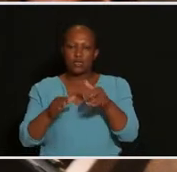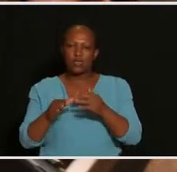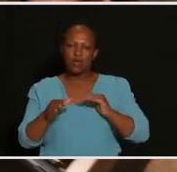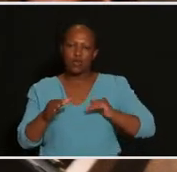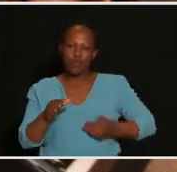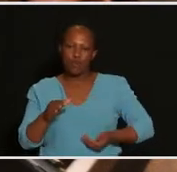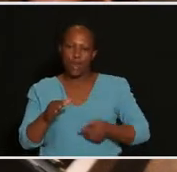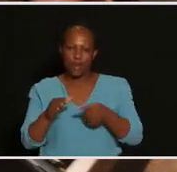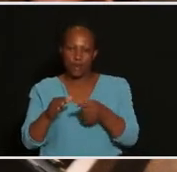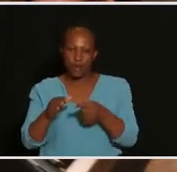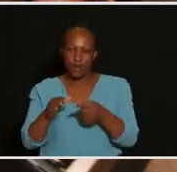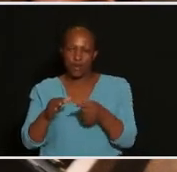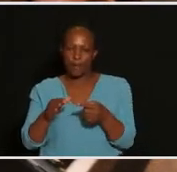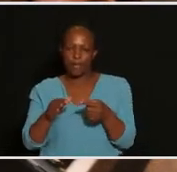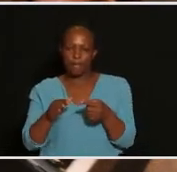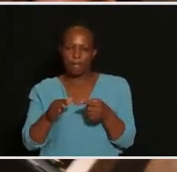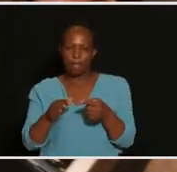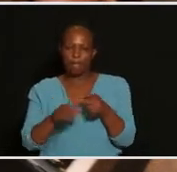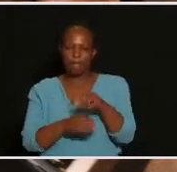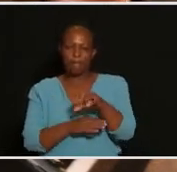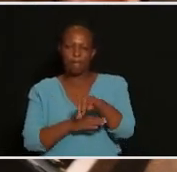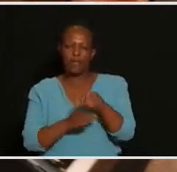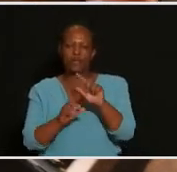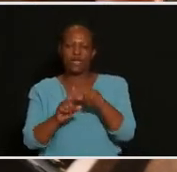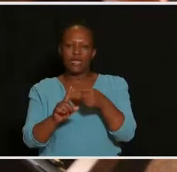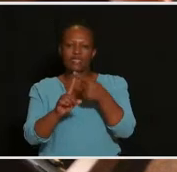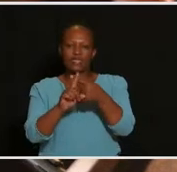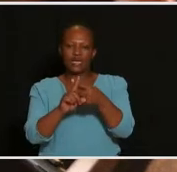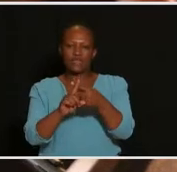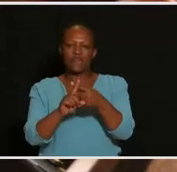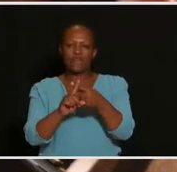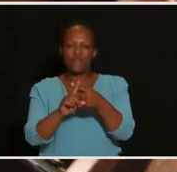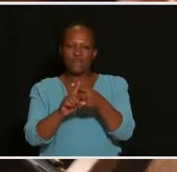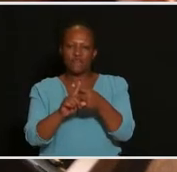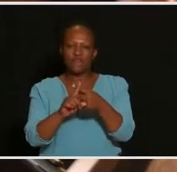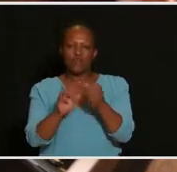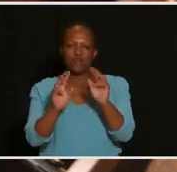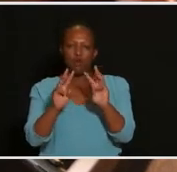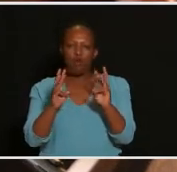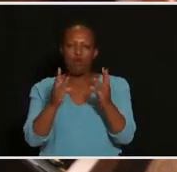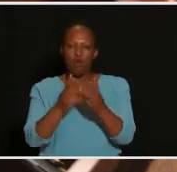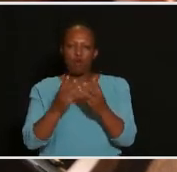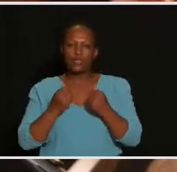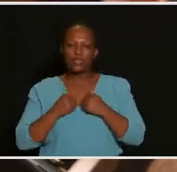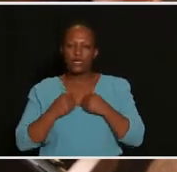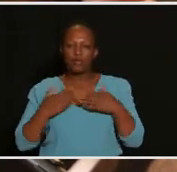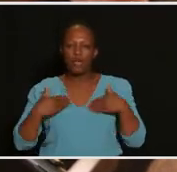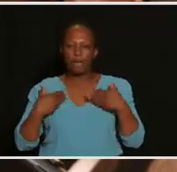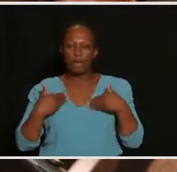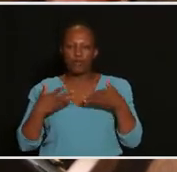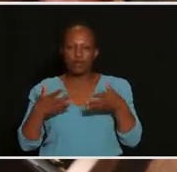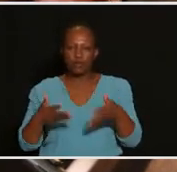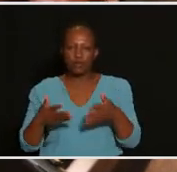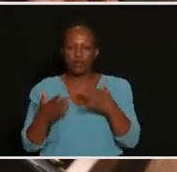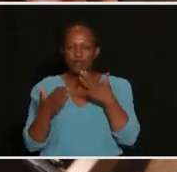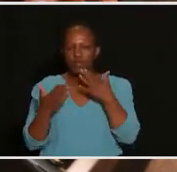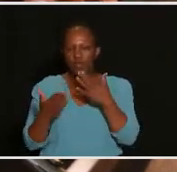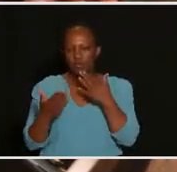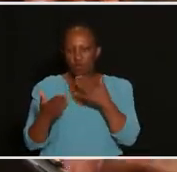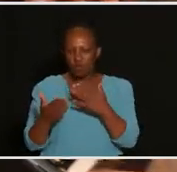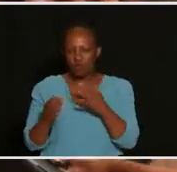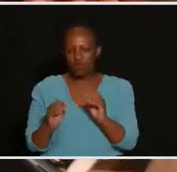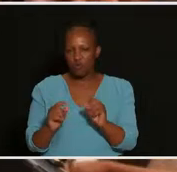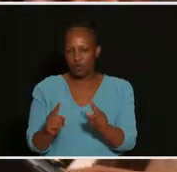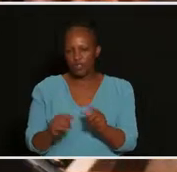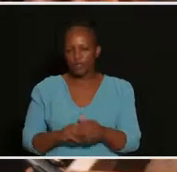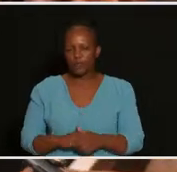I mean the French executive committee in my watch and I'm happy to be and thank thank you very much for the